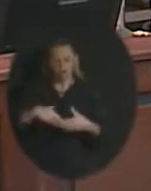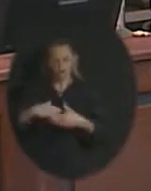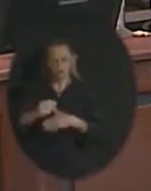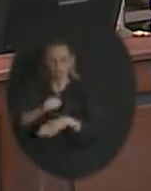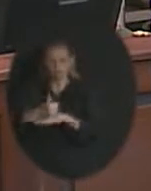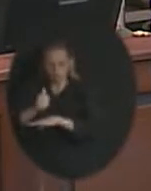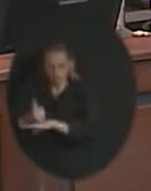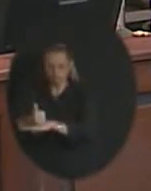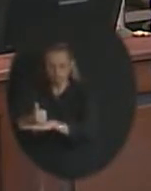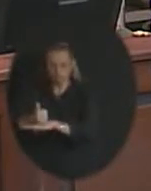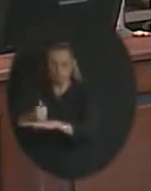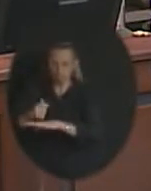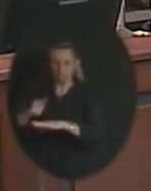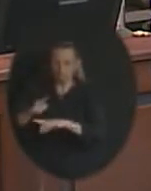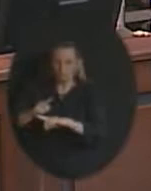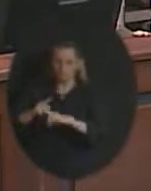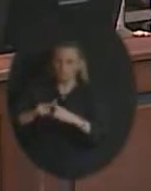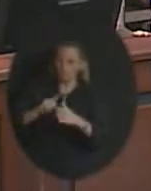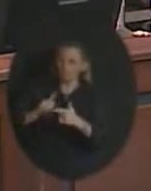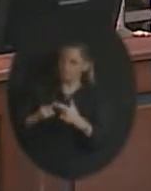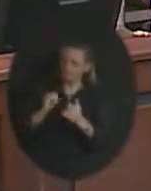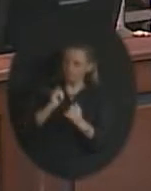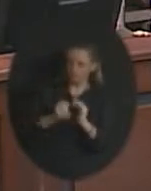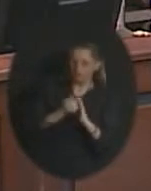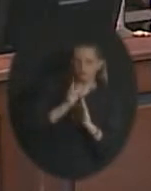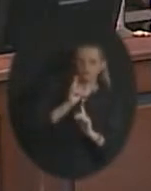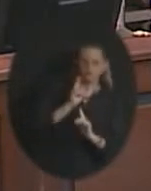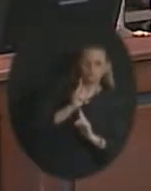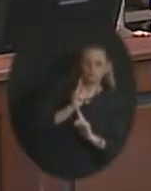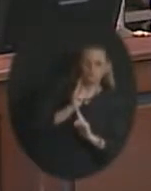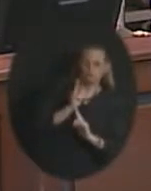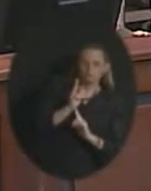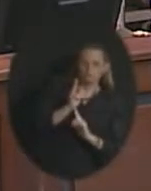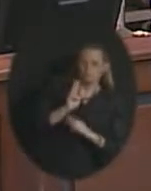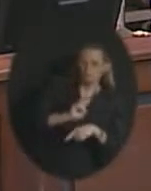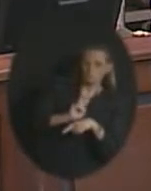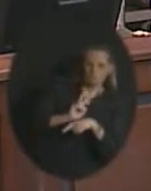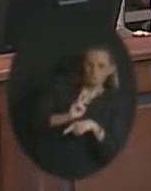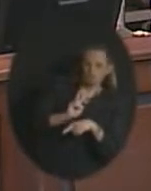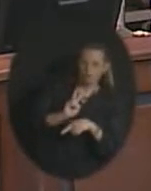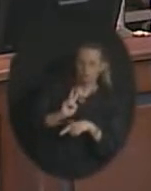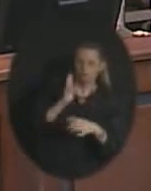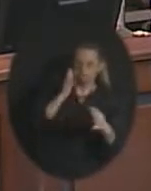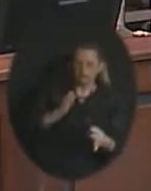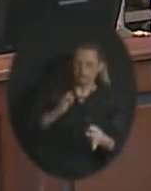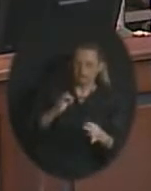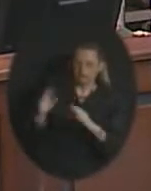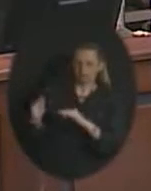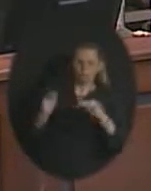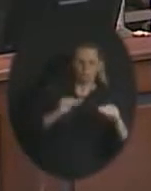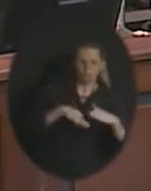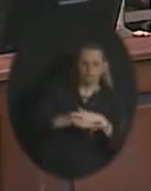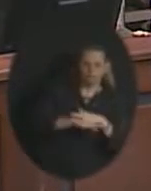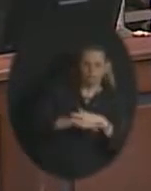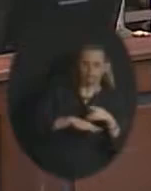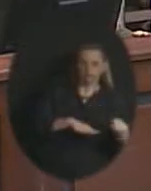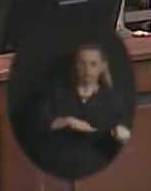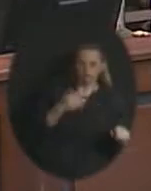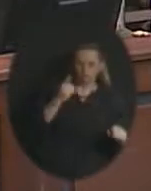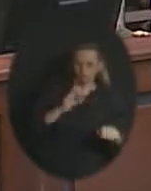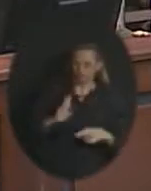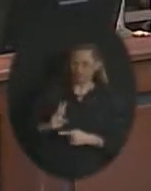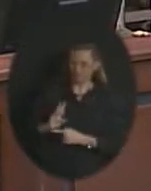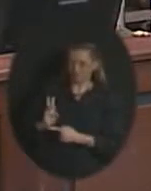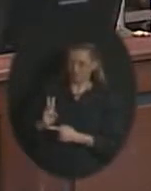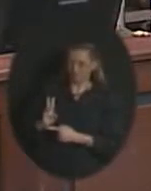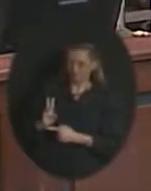a decision at 2 o'clock for a 6 o'clock ceremony, you obviously have to have a gym set